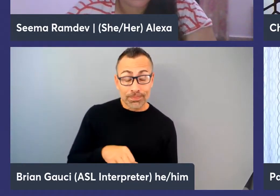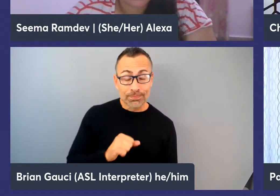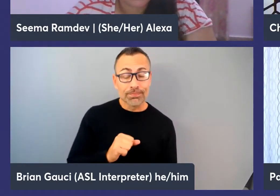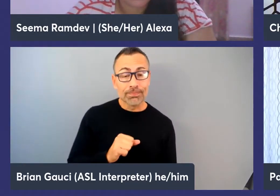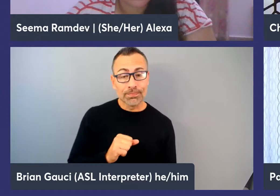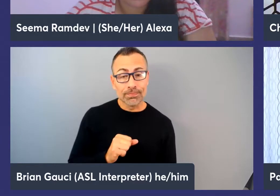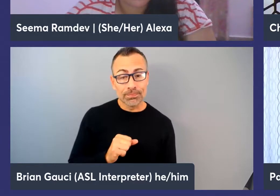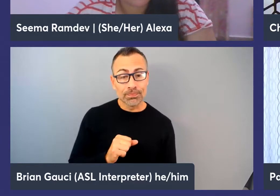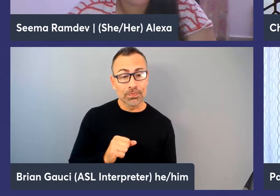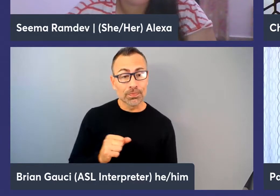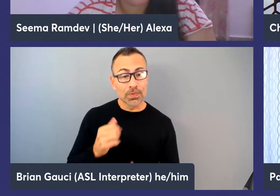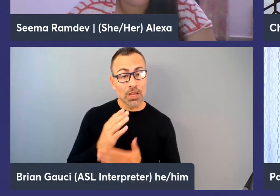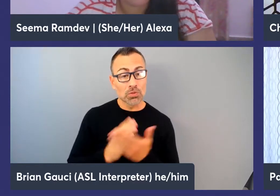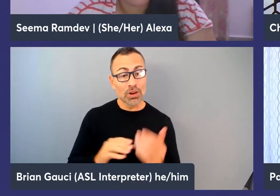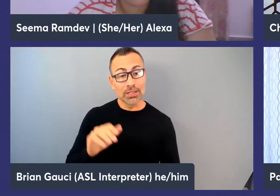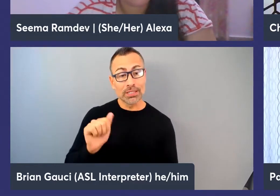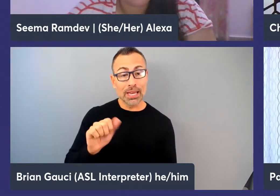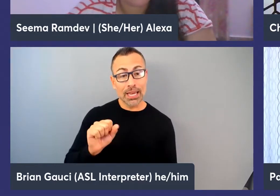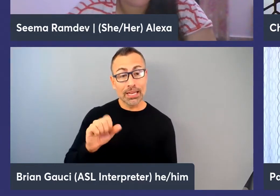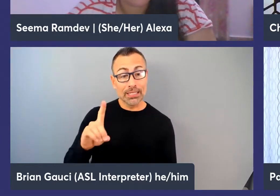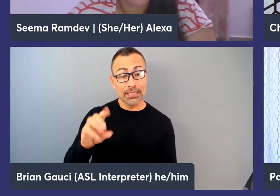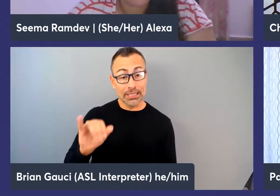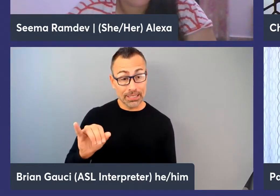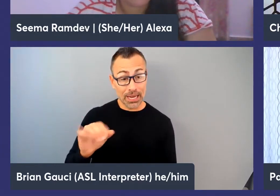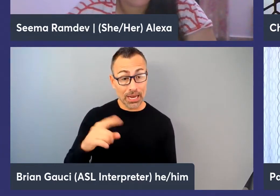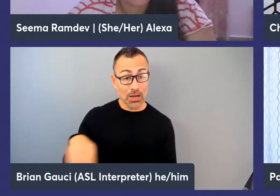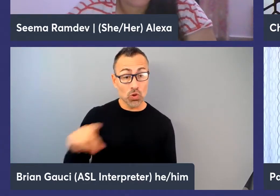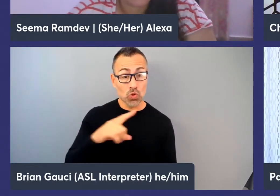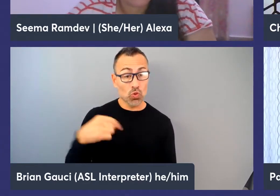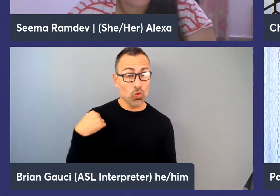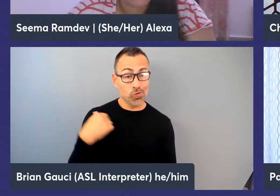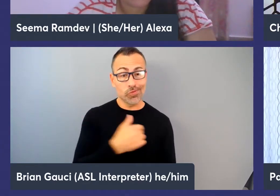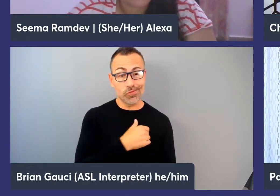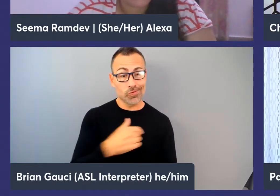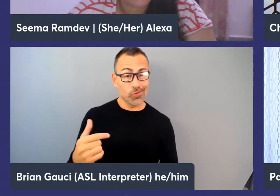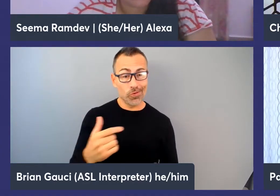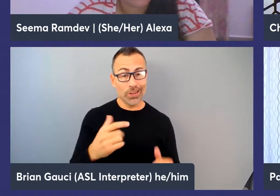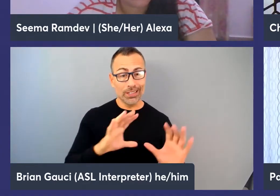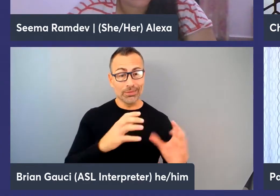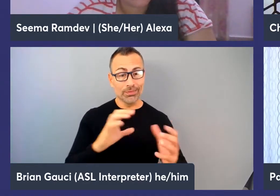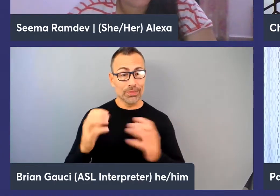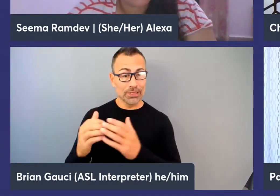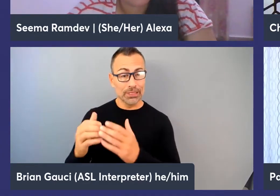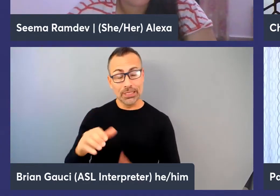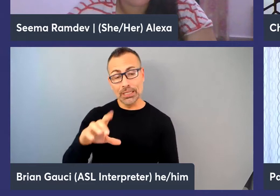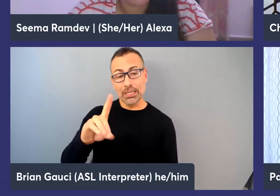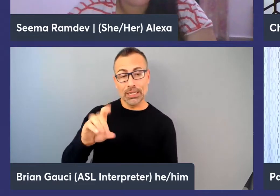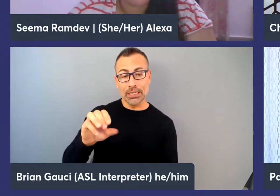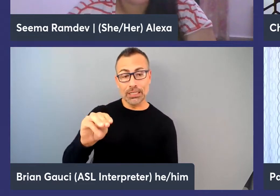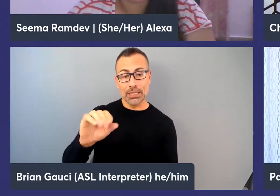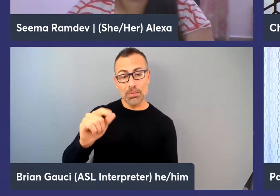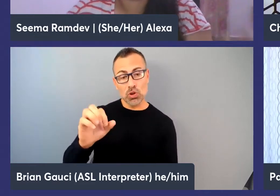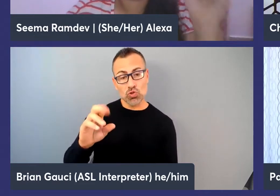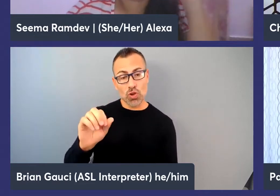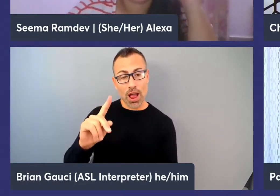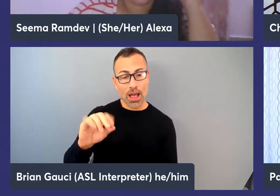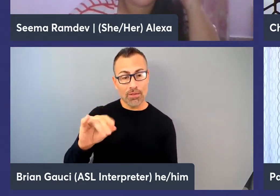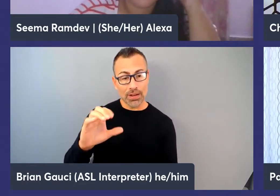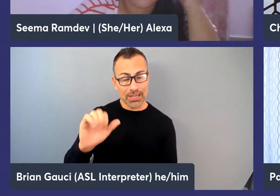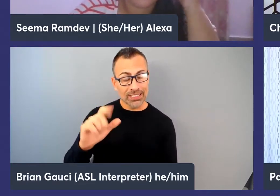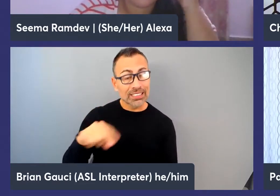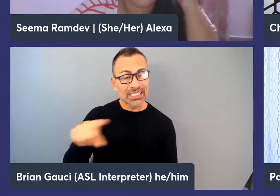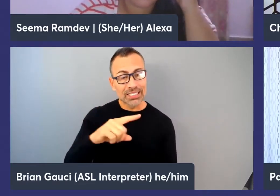As part of this ASDI, we democratize the data. So data is available for free, but you need a compute to access this